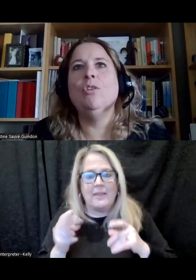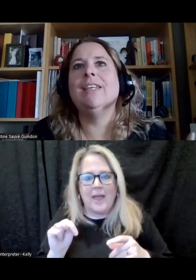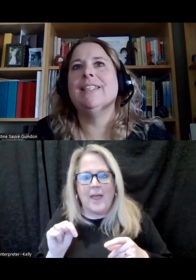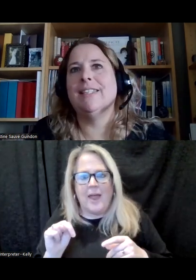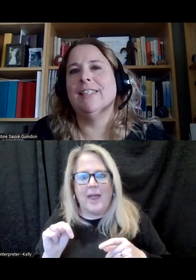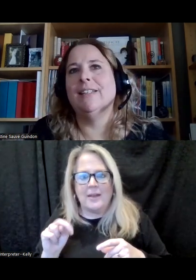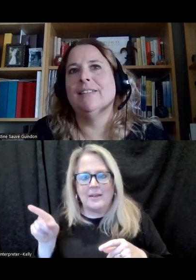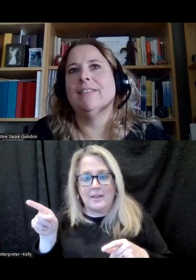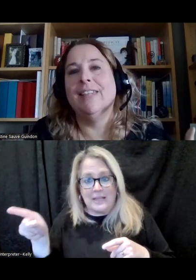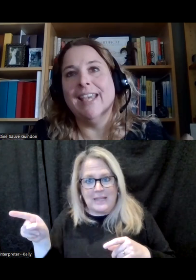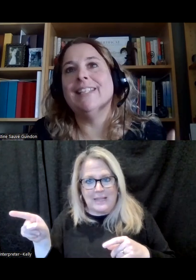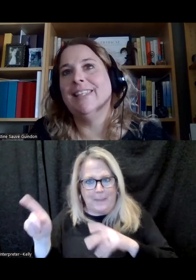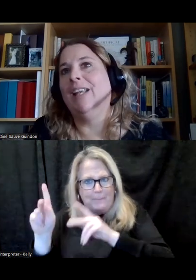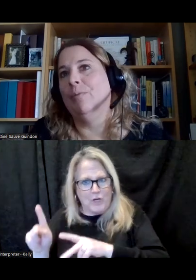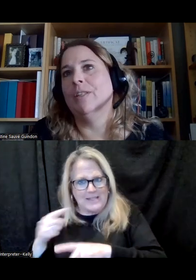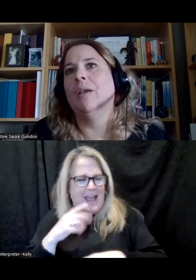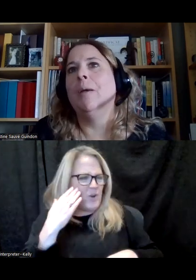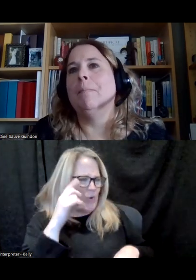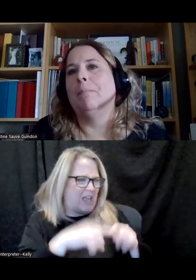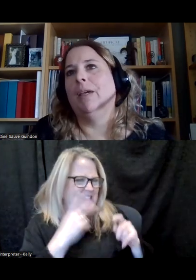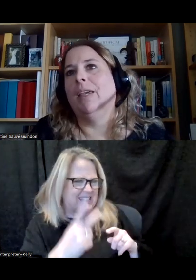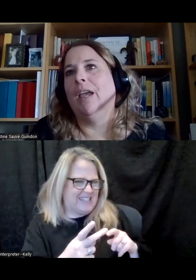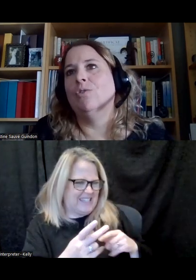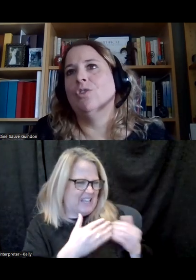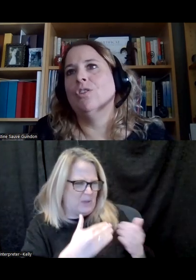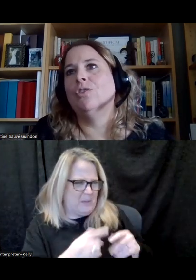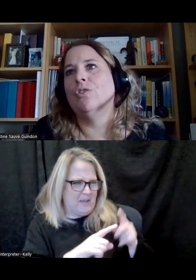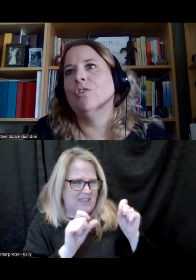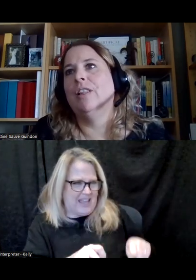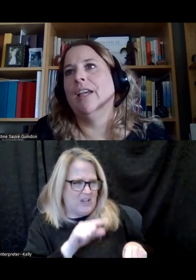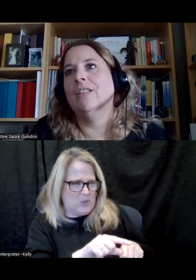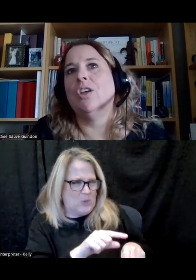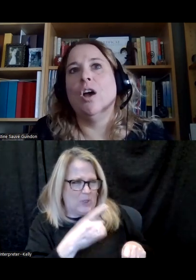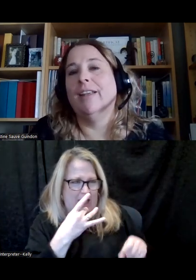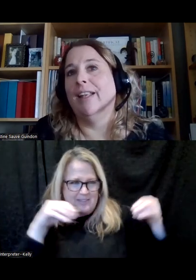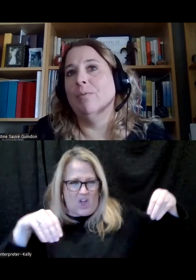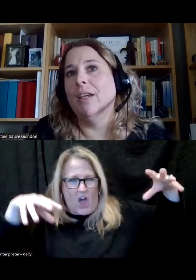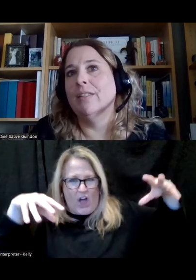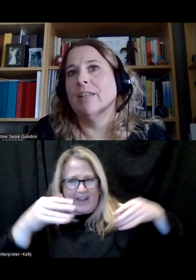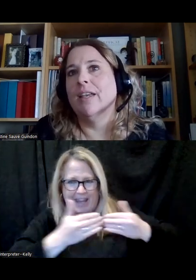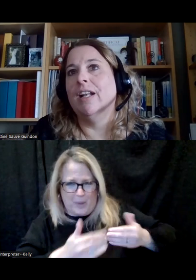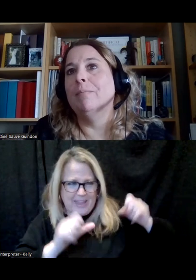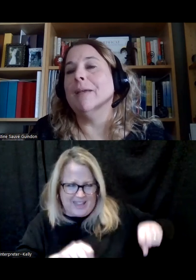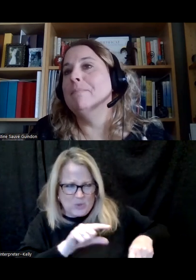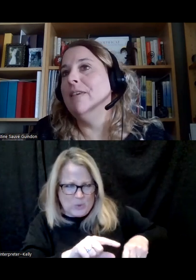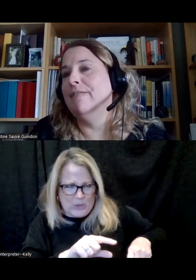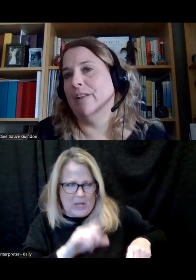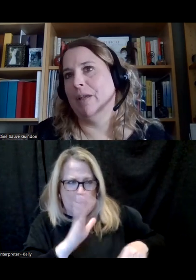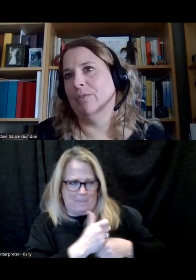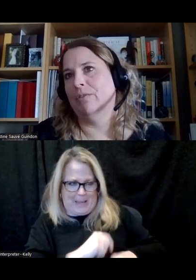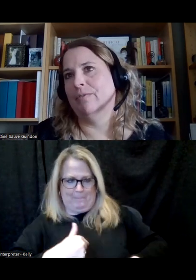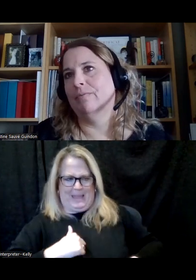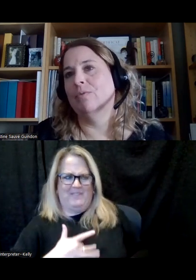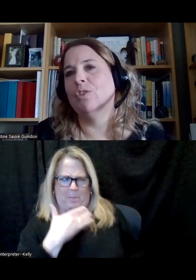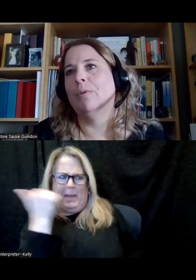I know you can see, you can't see anyways, but can you just turn the lights on anyways? It'll make me feel